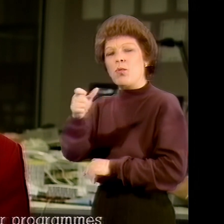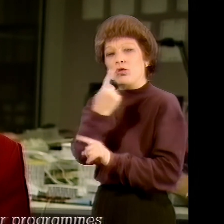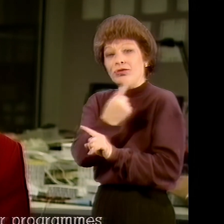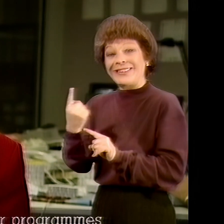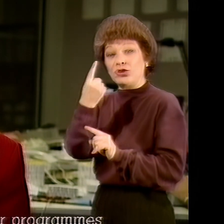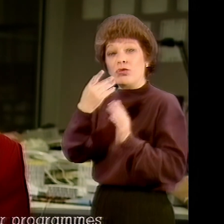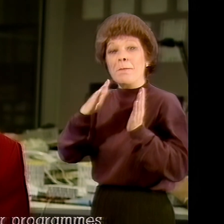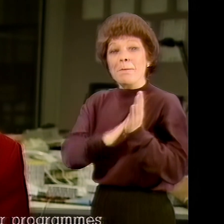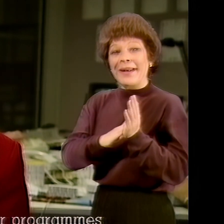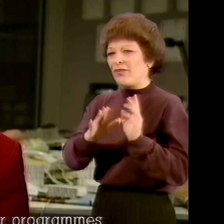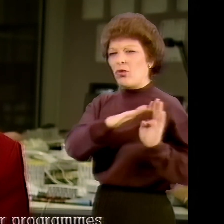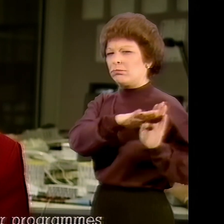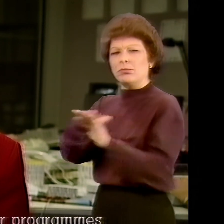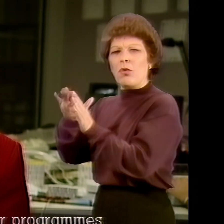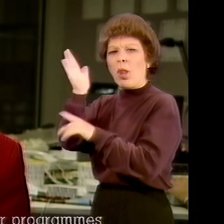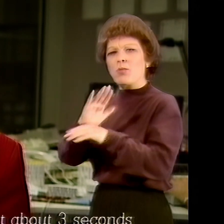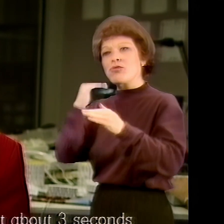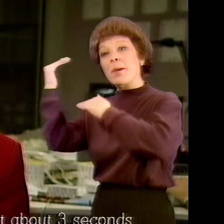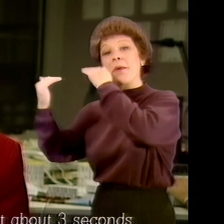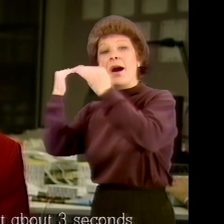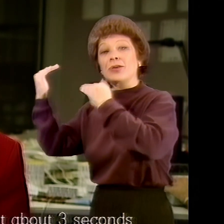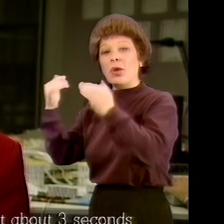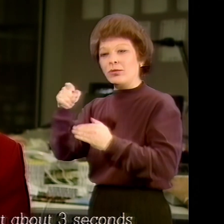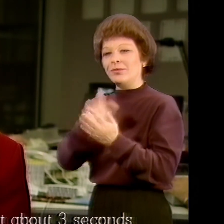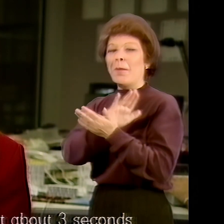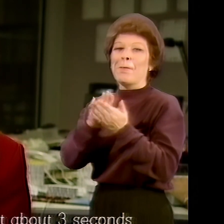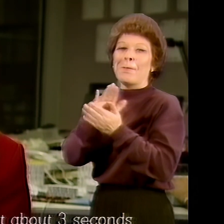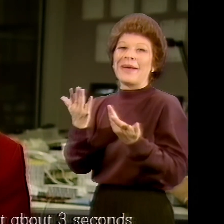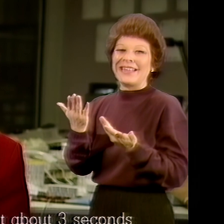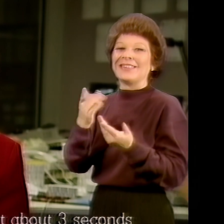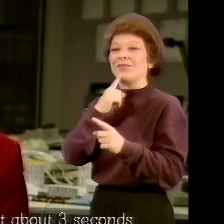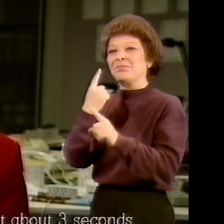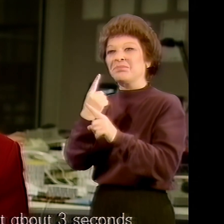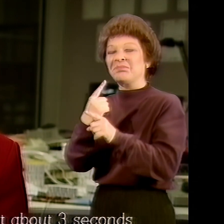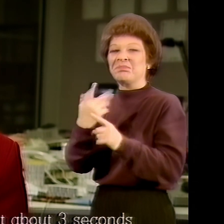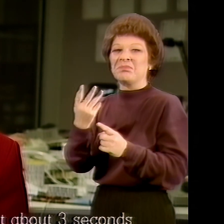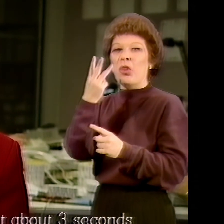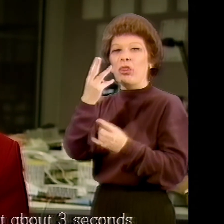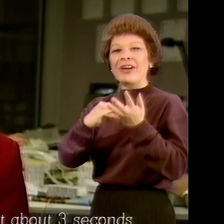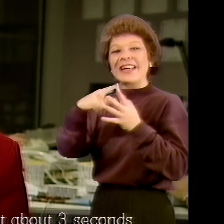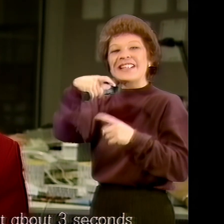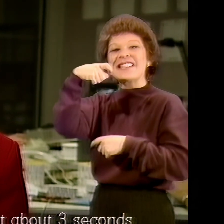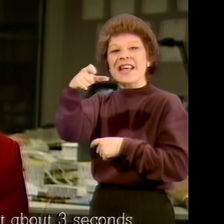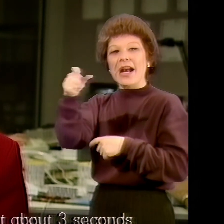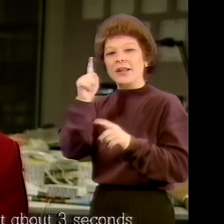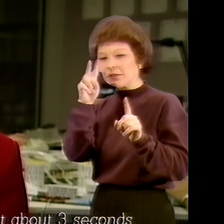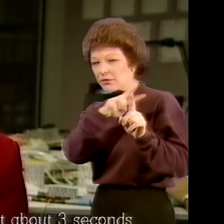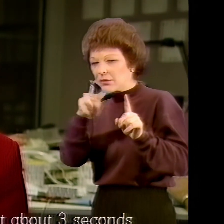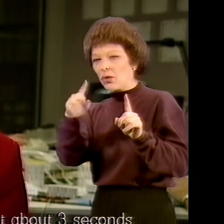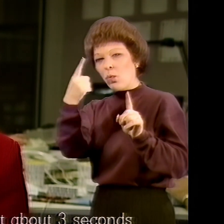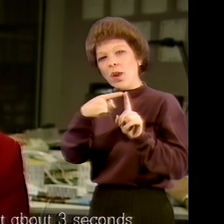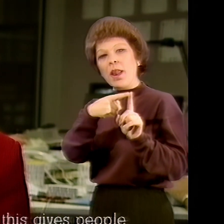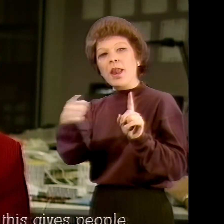programs for adults. And that works out at getting on for three seconds for every line of text.